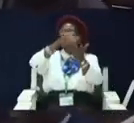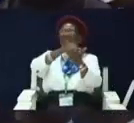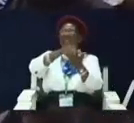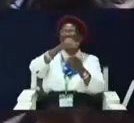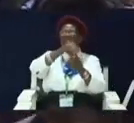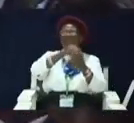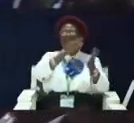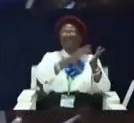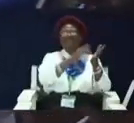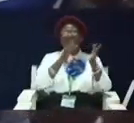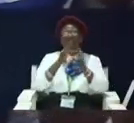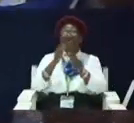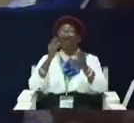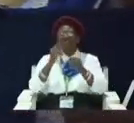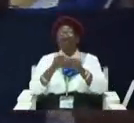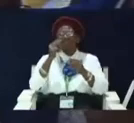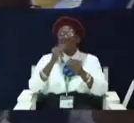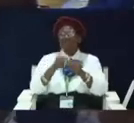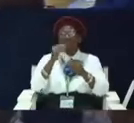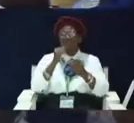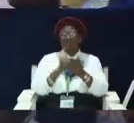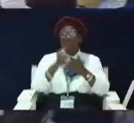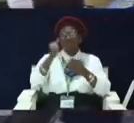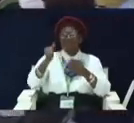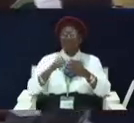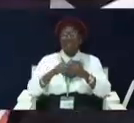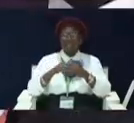Oh, nearly one more.